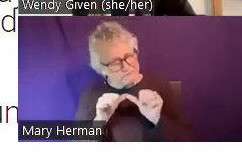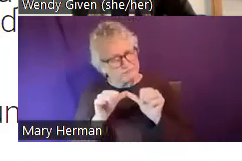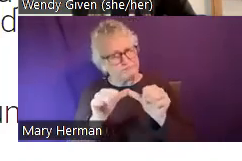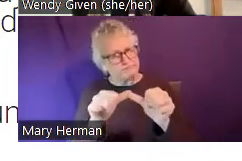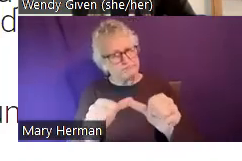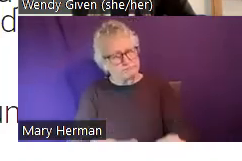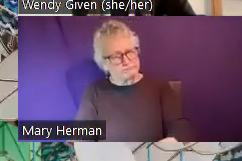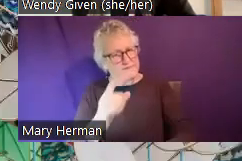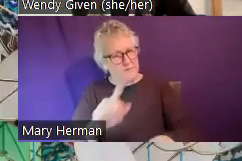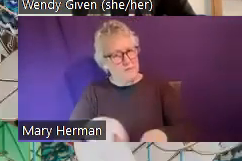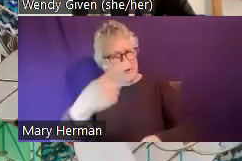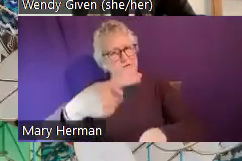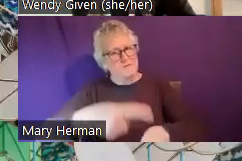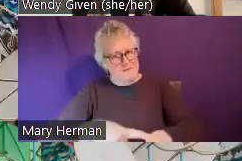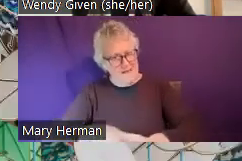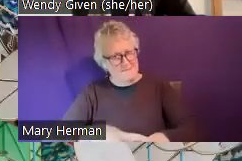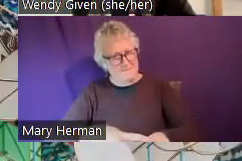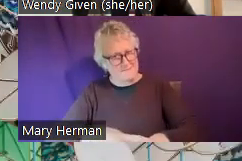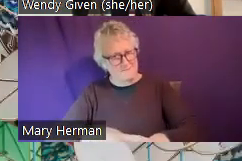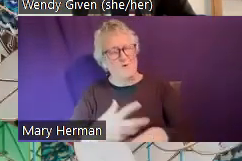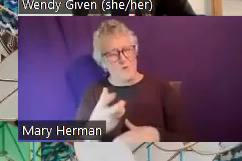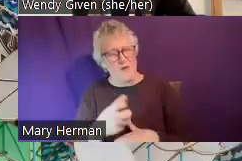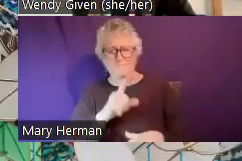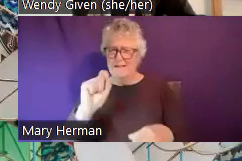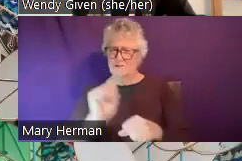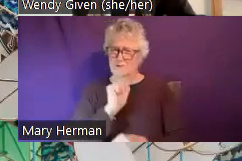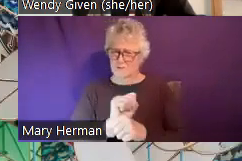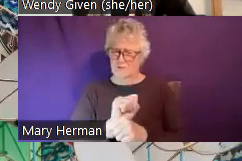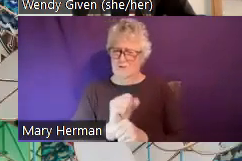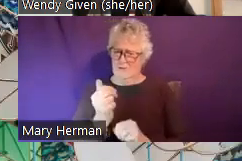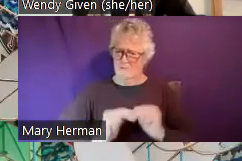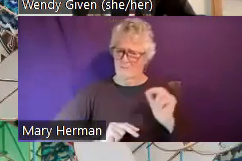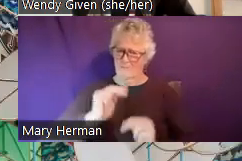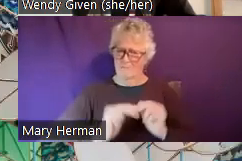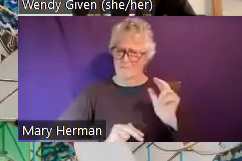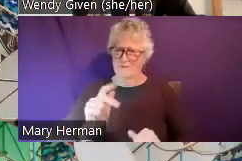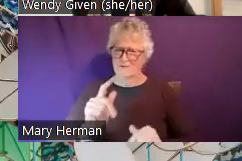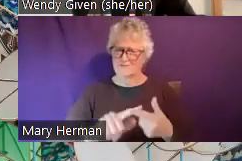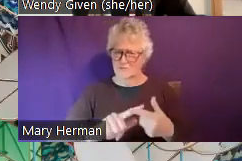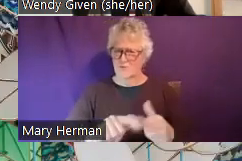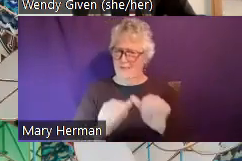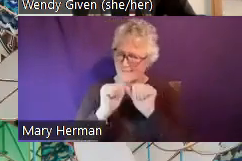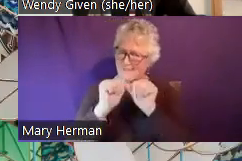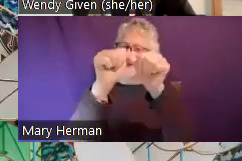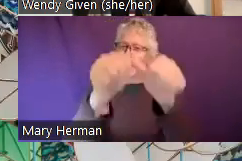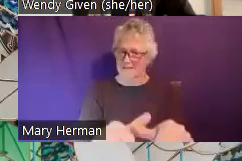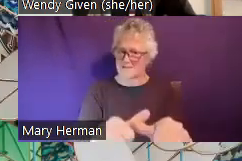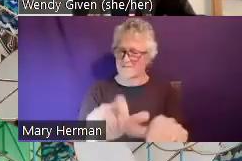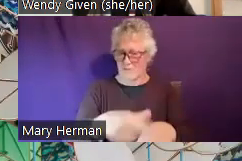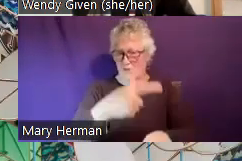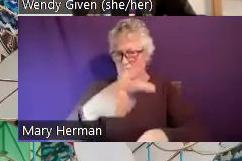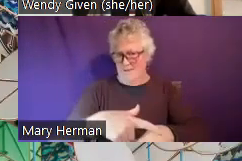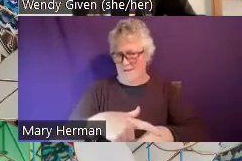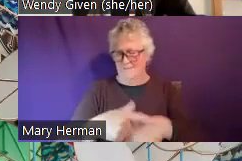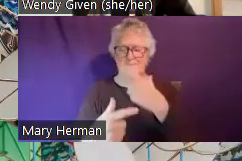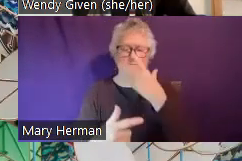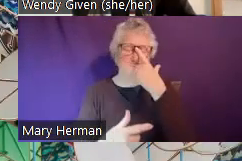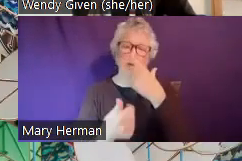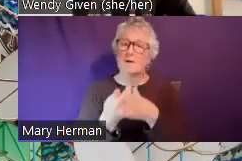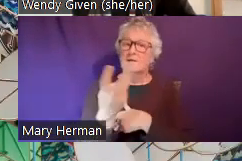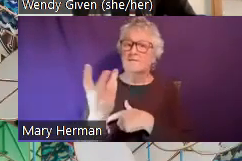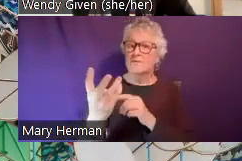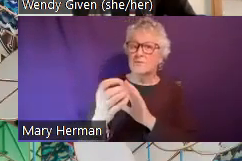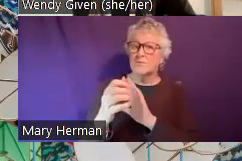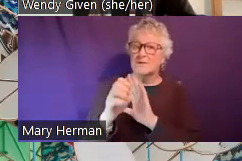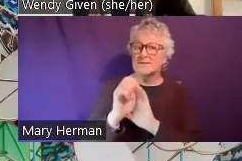to make sure that they are built to last. So a couple of examples of artworks that have recently gone